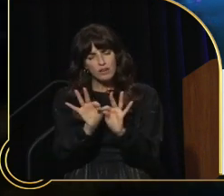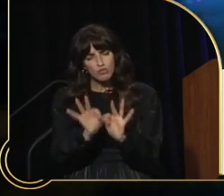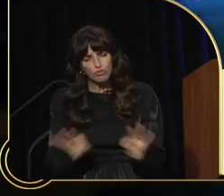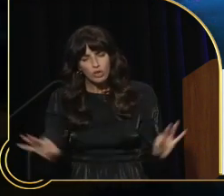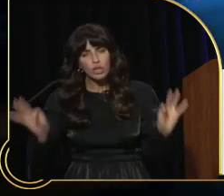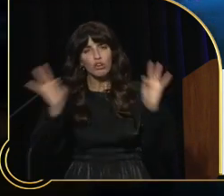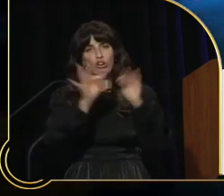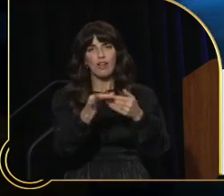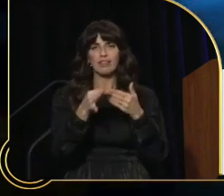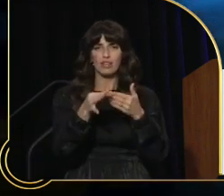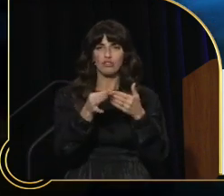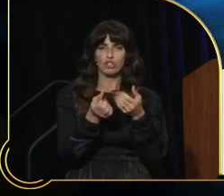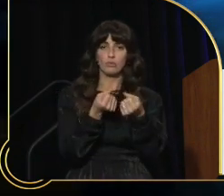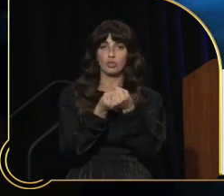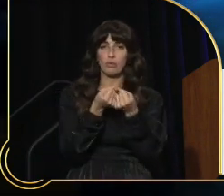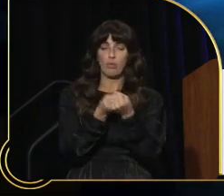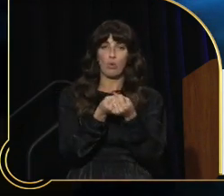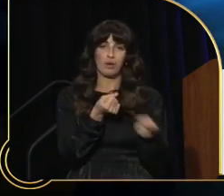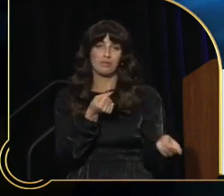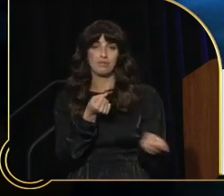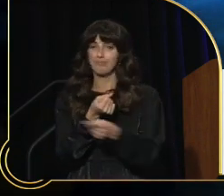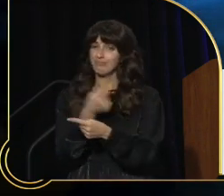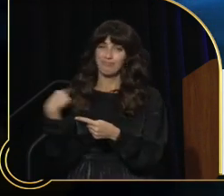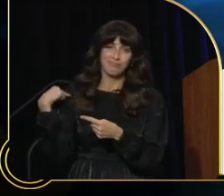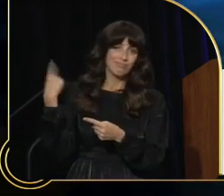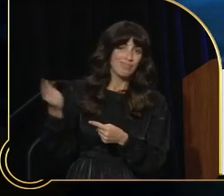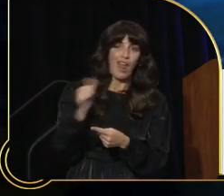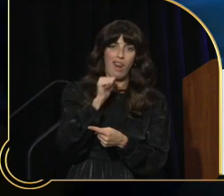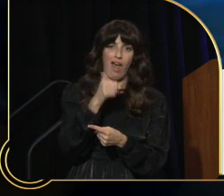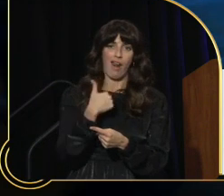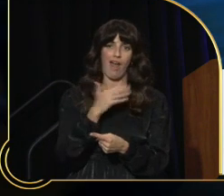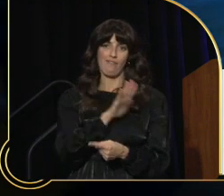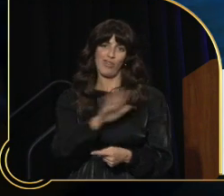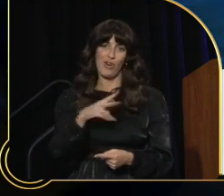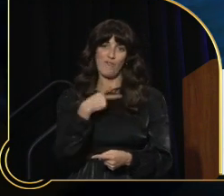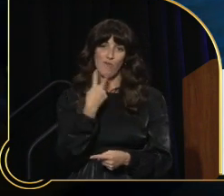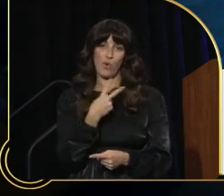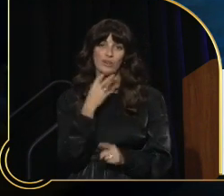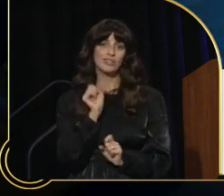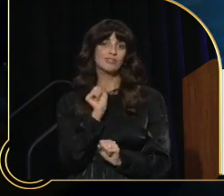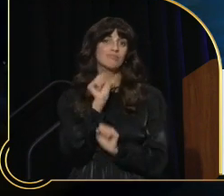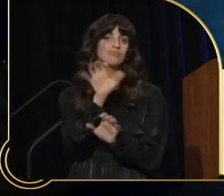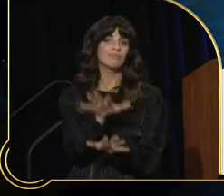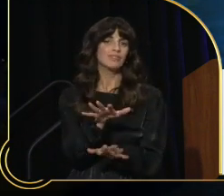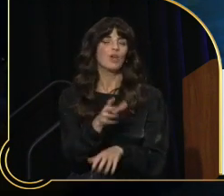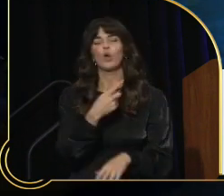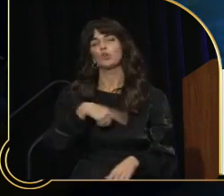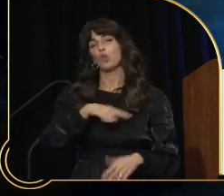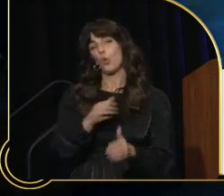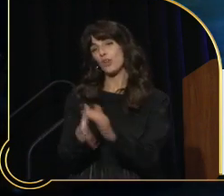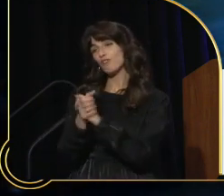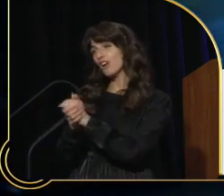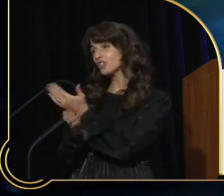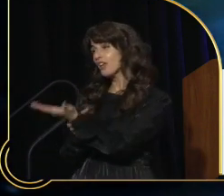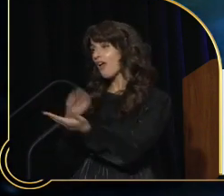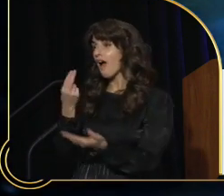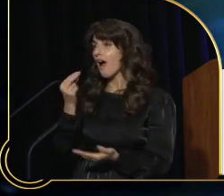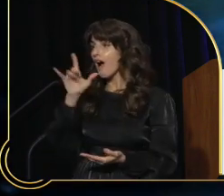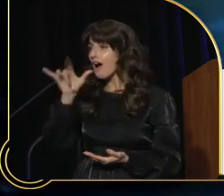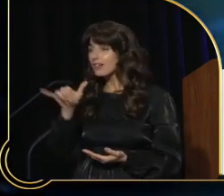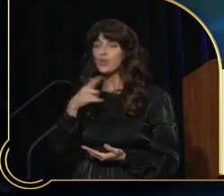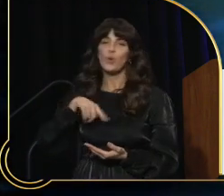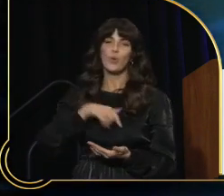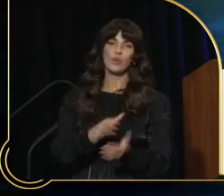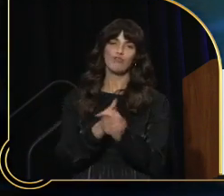support for those who have not had a voice of their own. So we congratulate you, Holly. We congratulate your